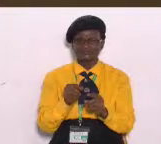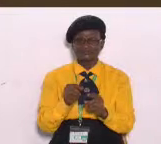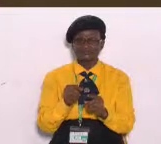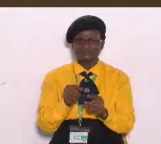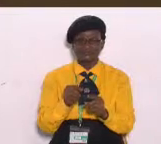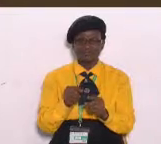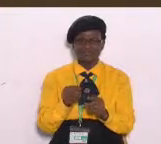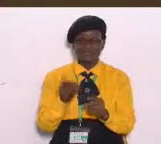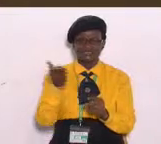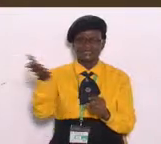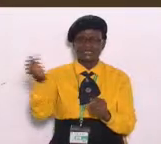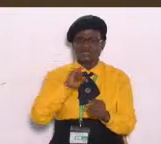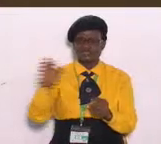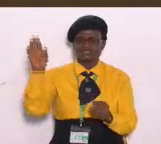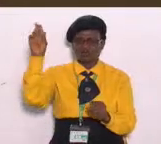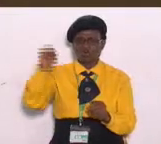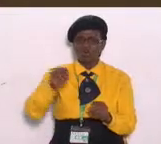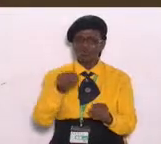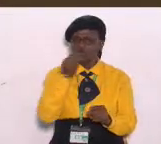there's no food left.